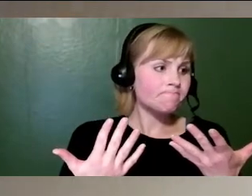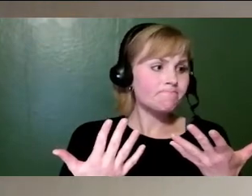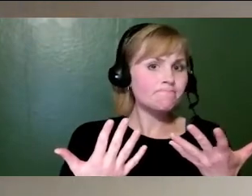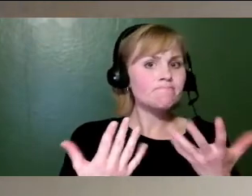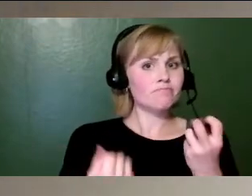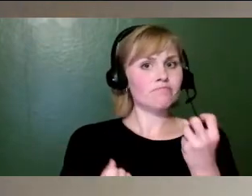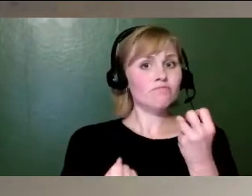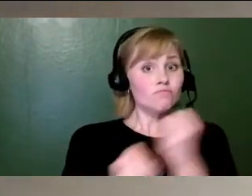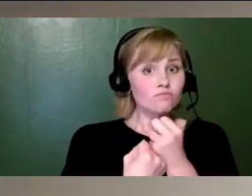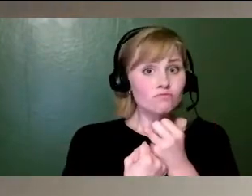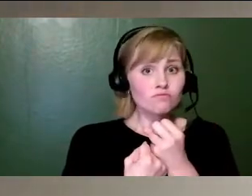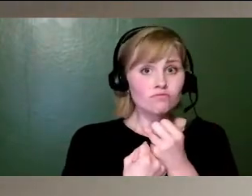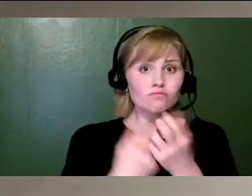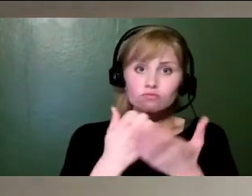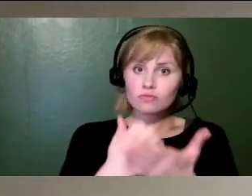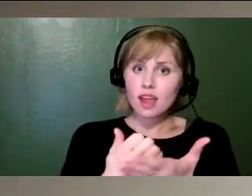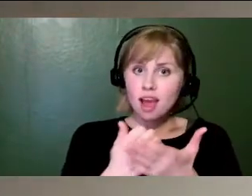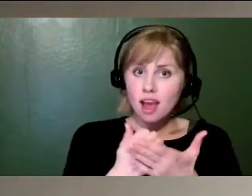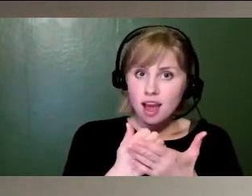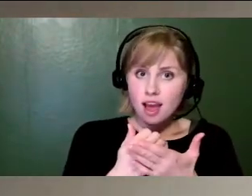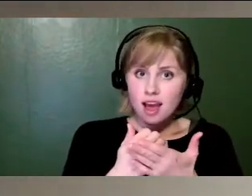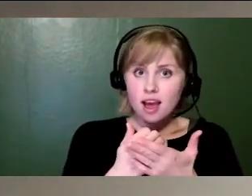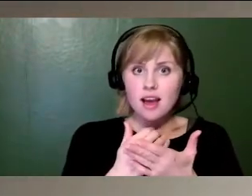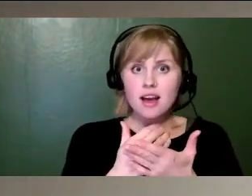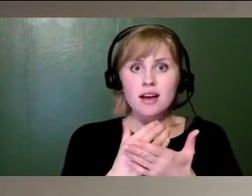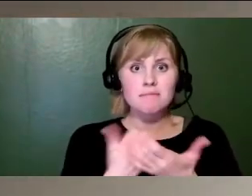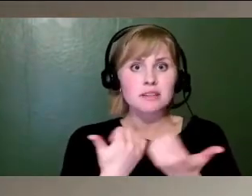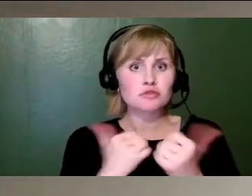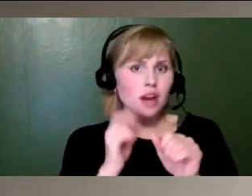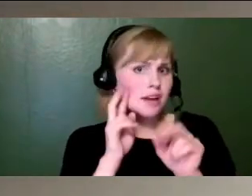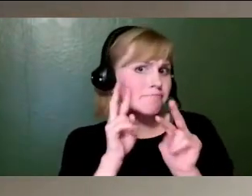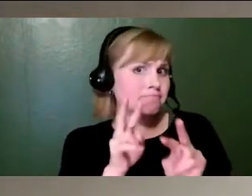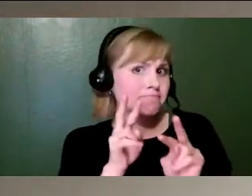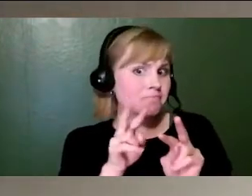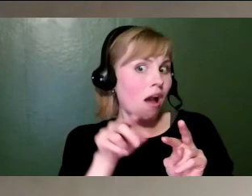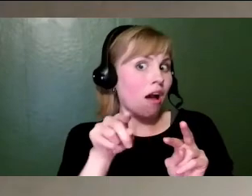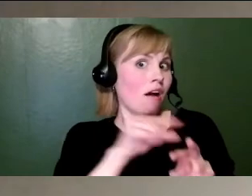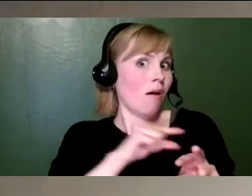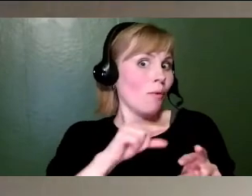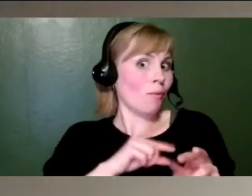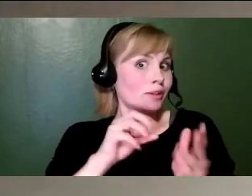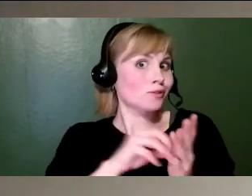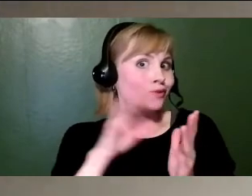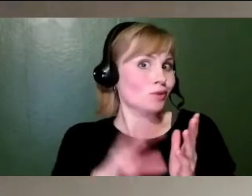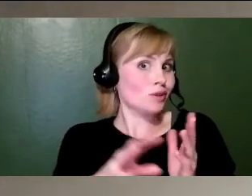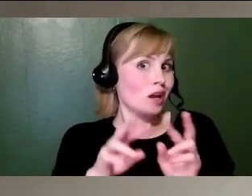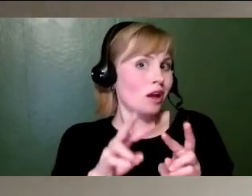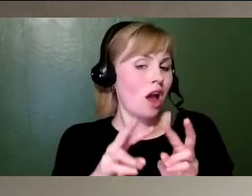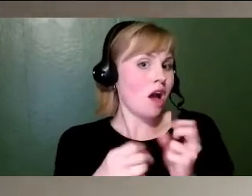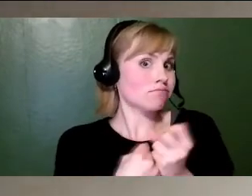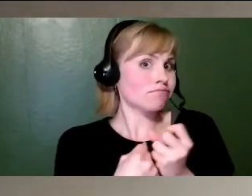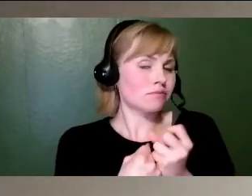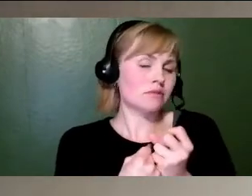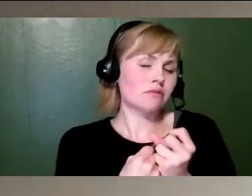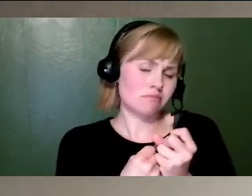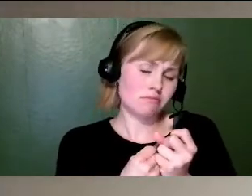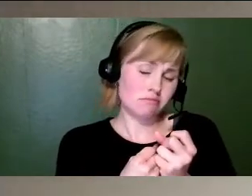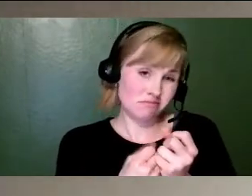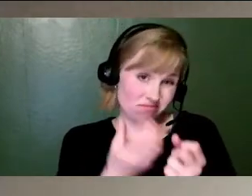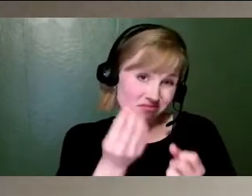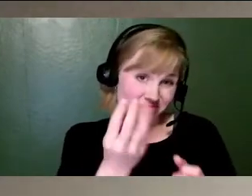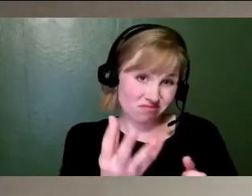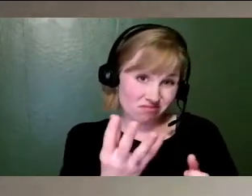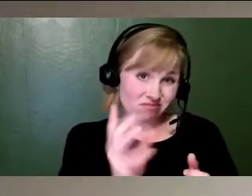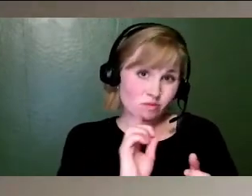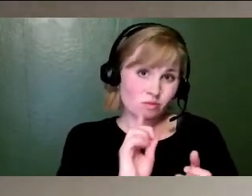lend a helping hand and keep an eye out for fellow Queen's students. And it makes a huge difference, especially for students who might be the